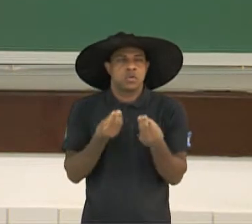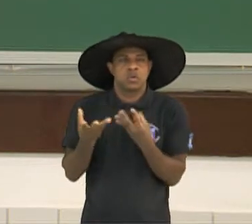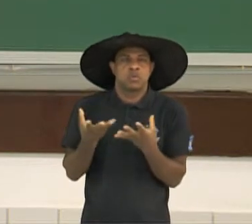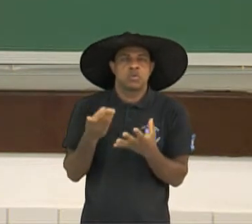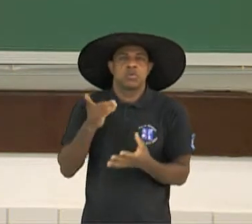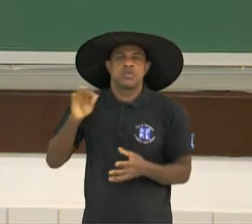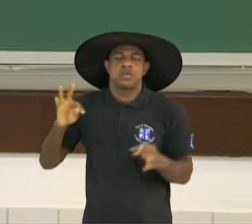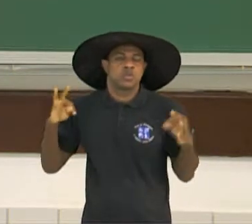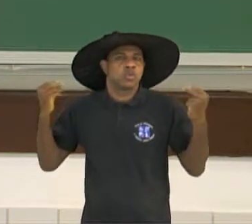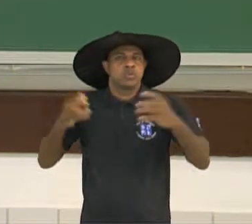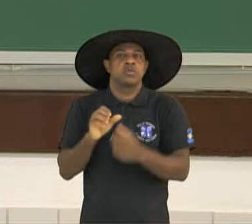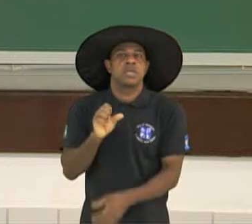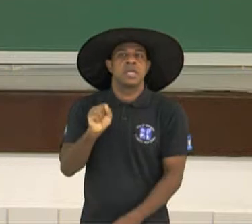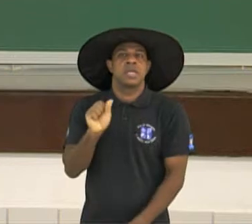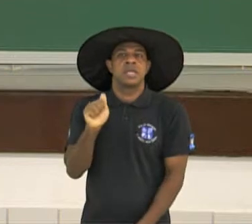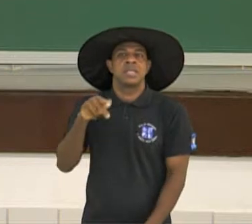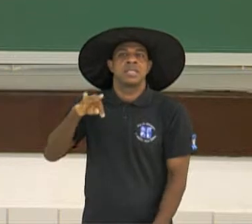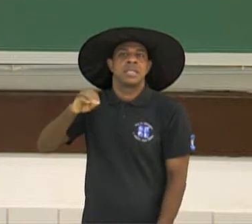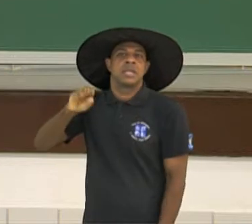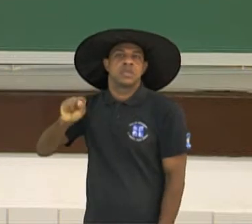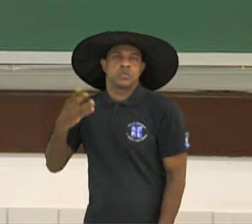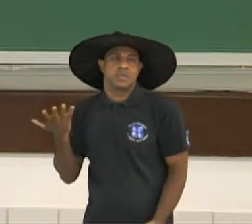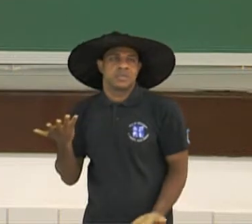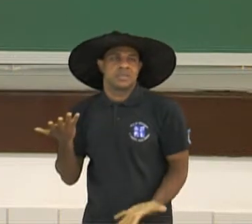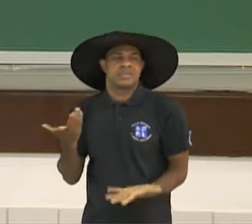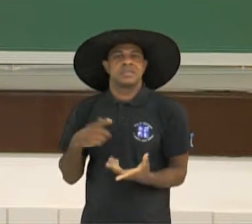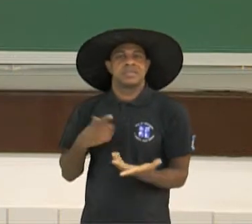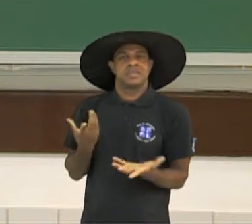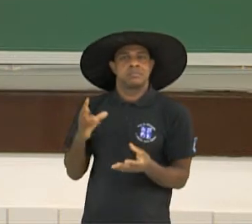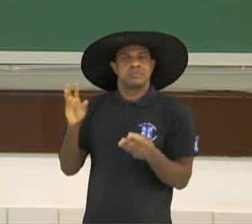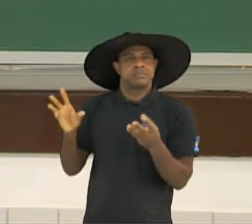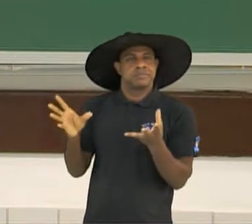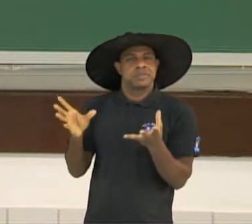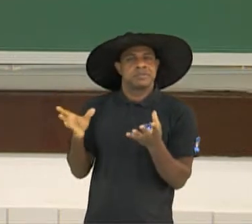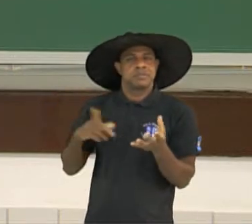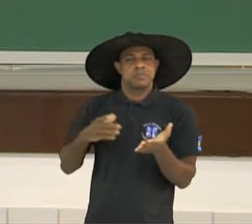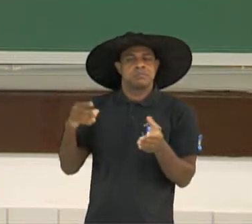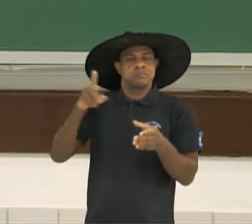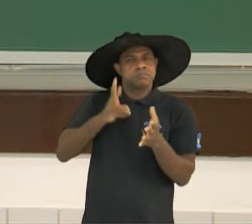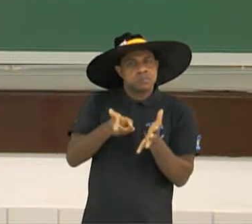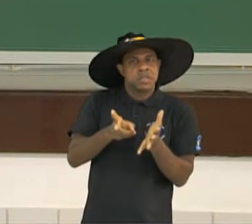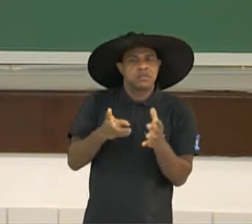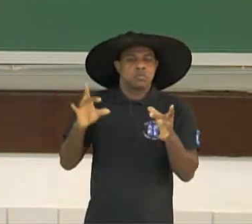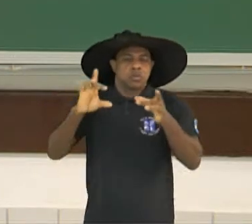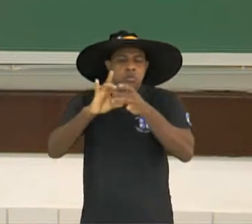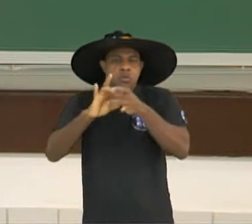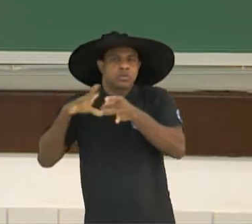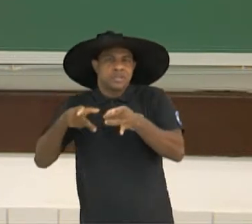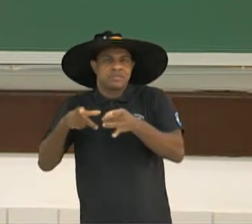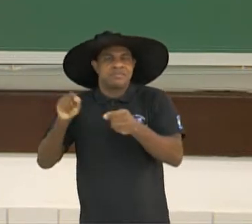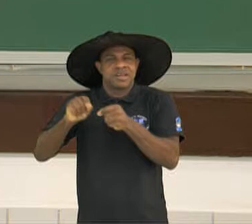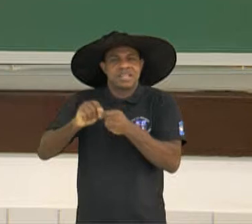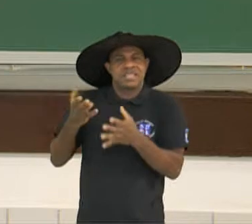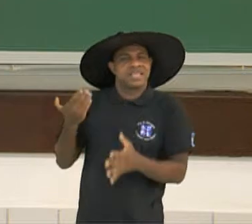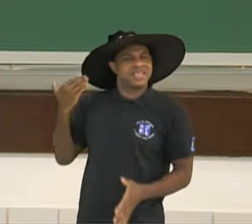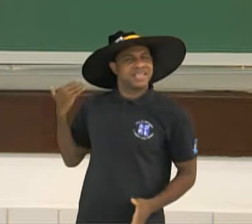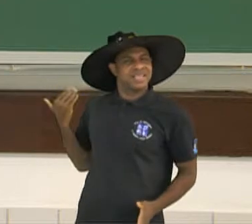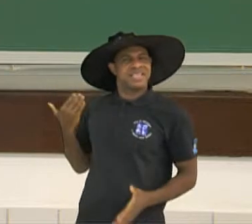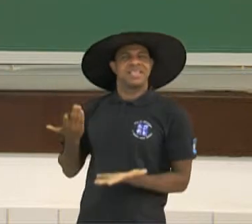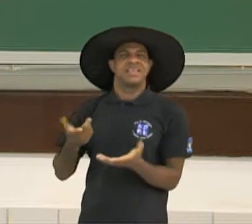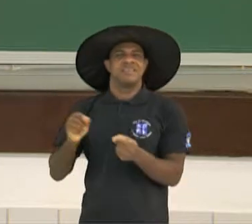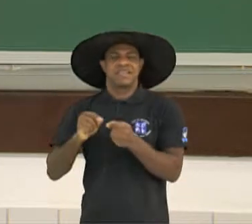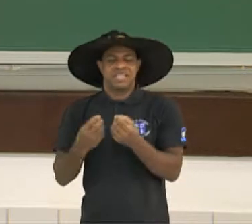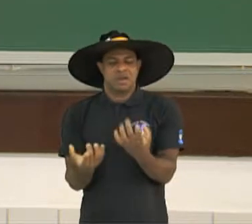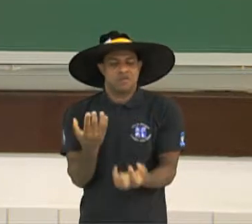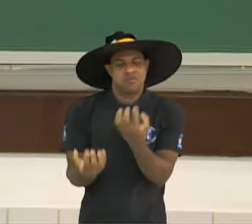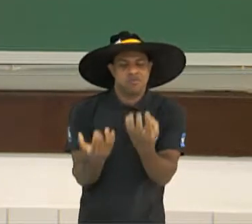de Todos os Santos, né, que foi pego dentro desse mesmo processo e se fazia, na época dos celtas,